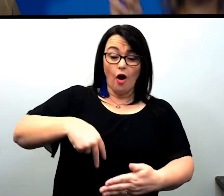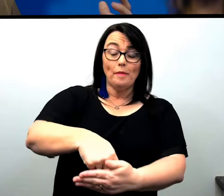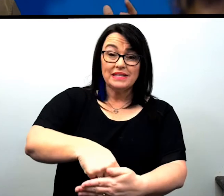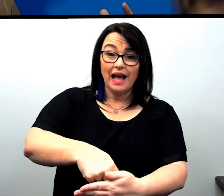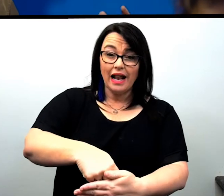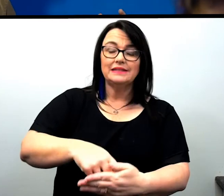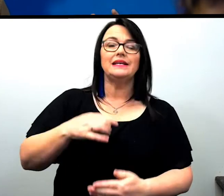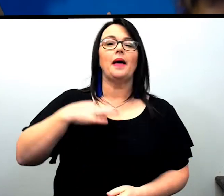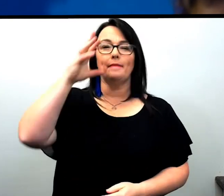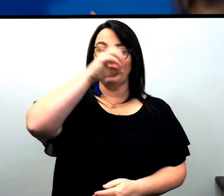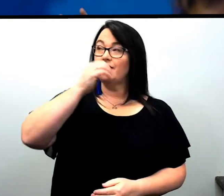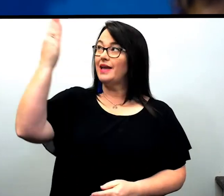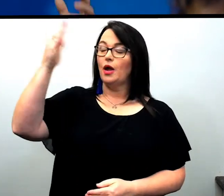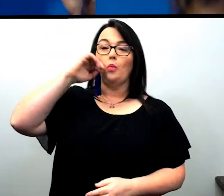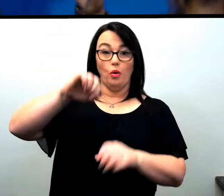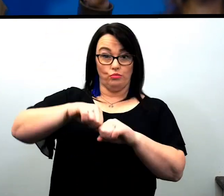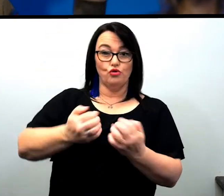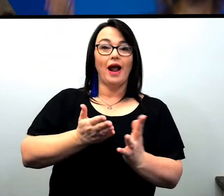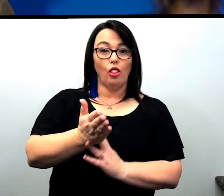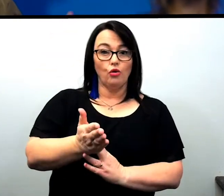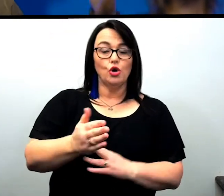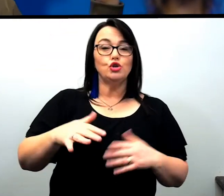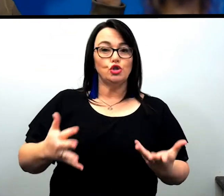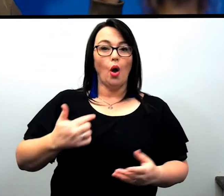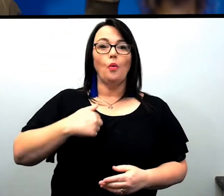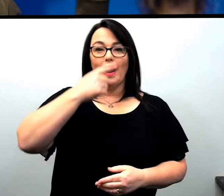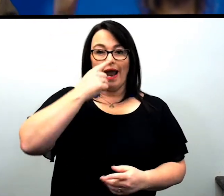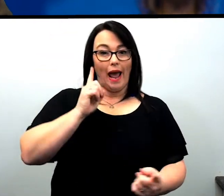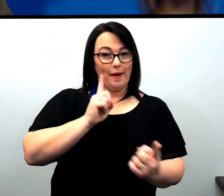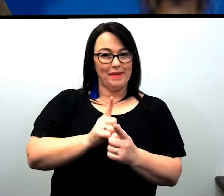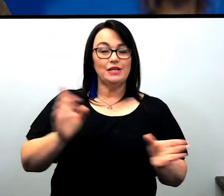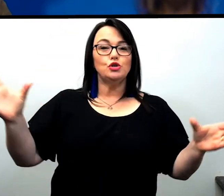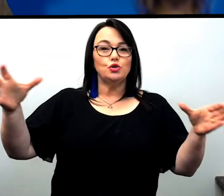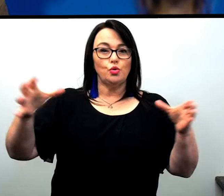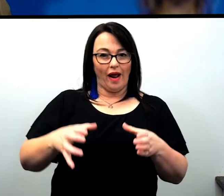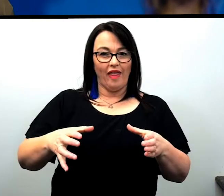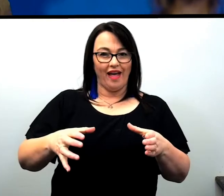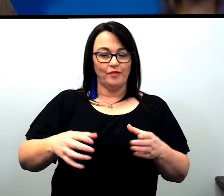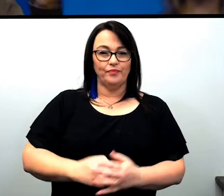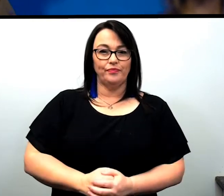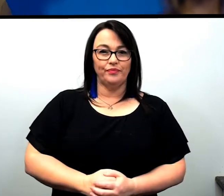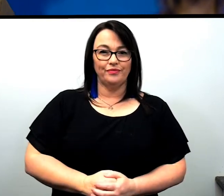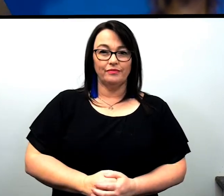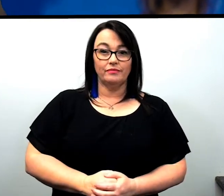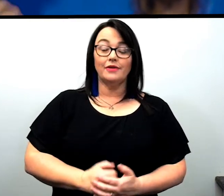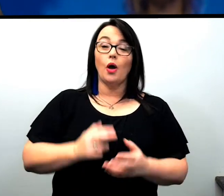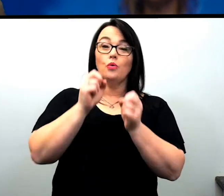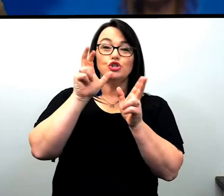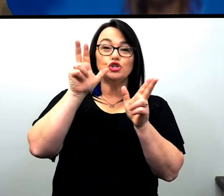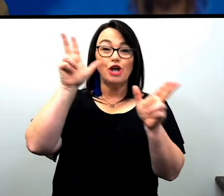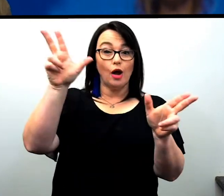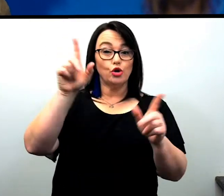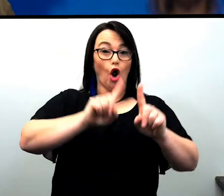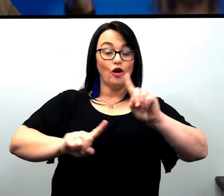in a big gathering. And so we're pressing on, we're moving forward. And so Shout